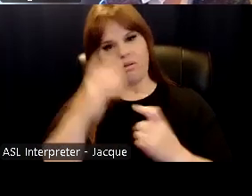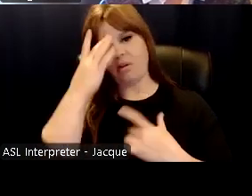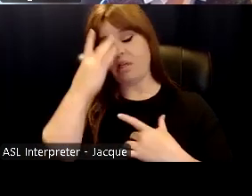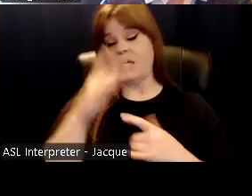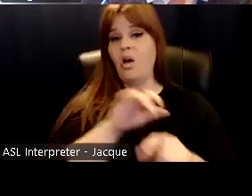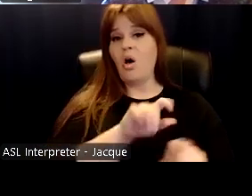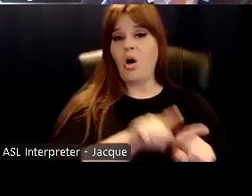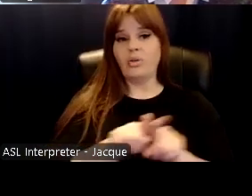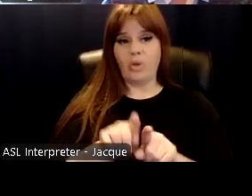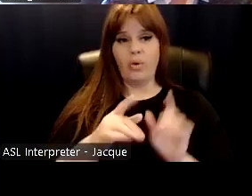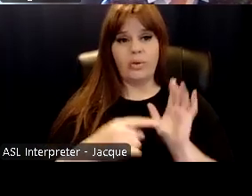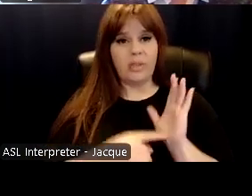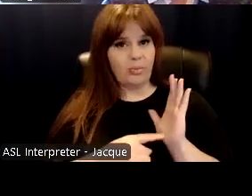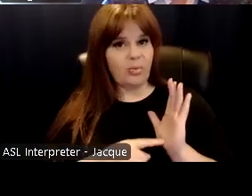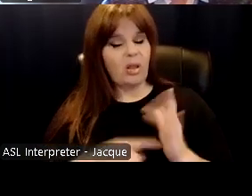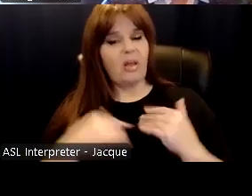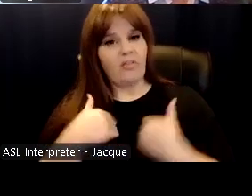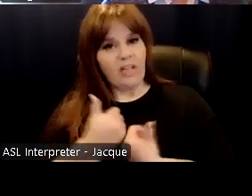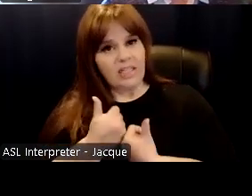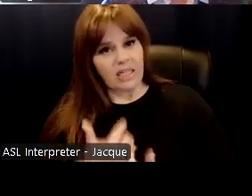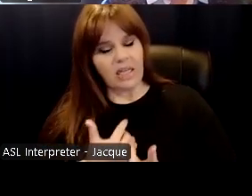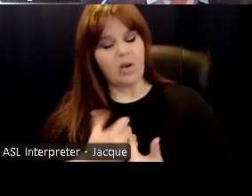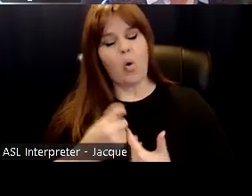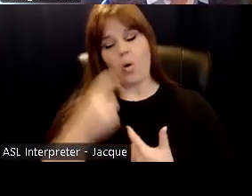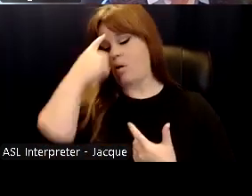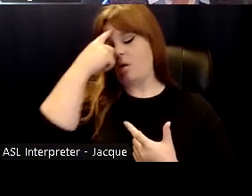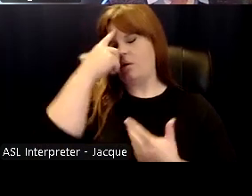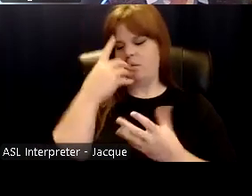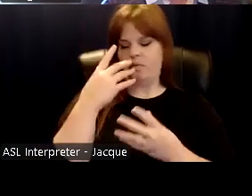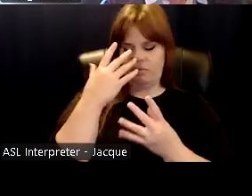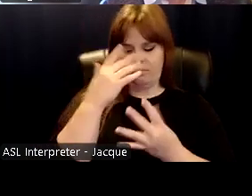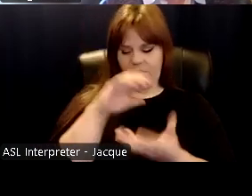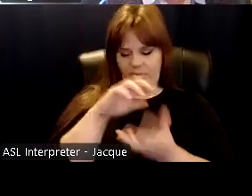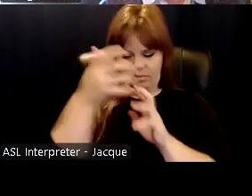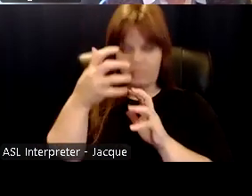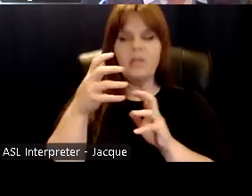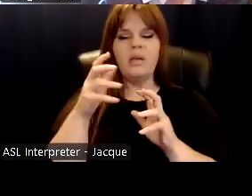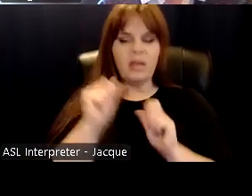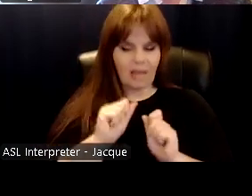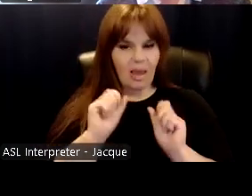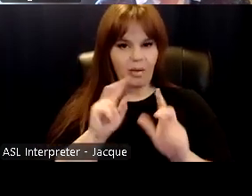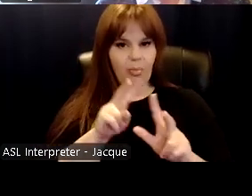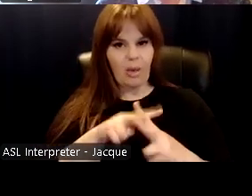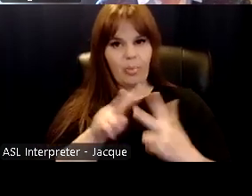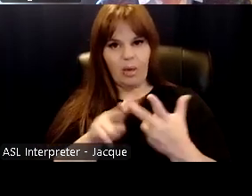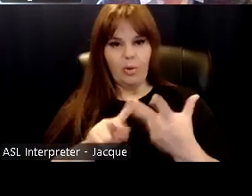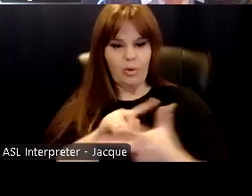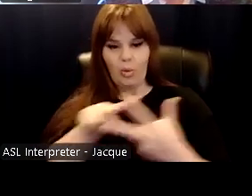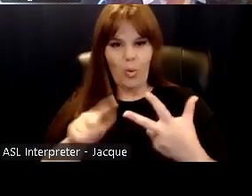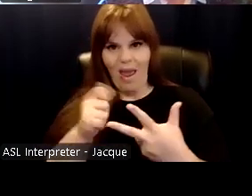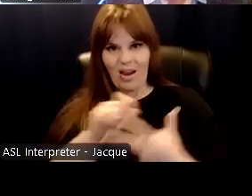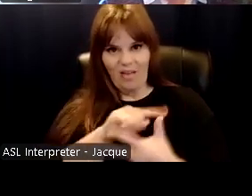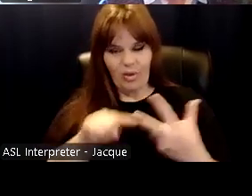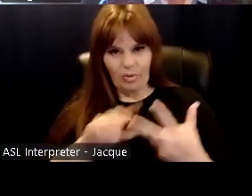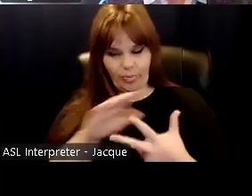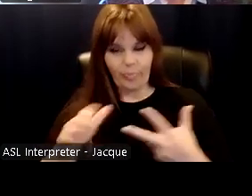as fatigue or cognitive impairment may be attributable to conditions with any of the 3 groups, whereas others, like